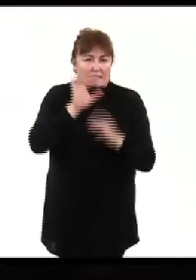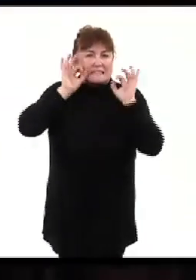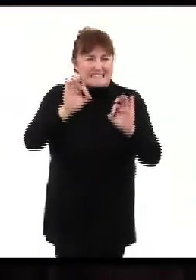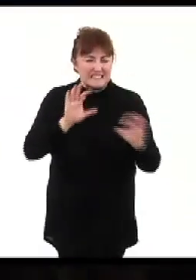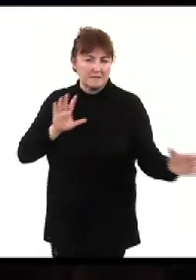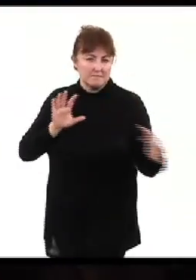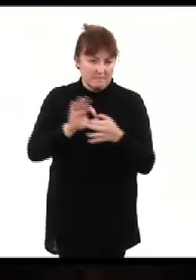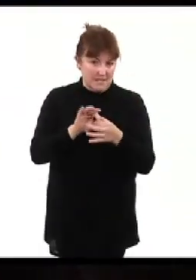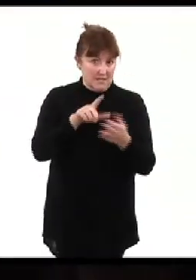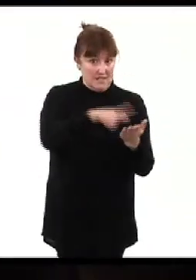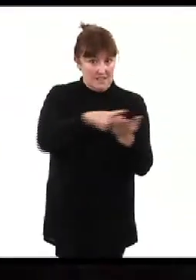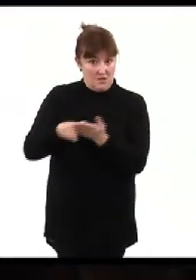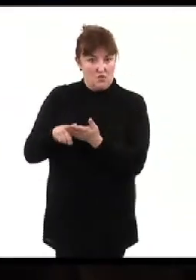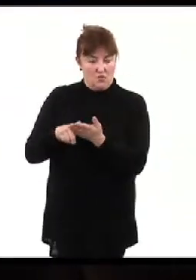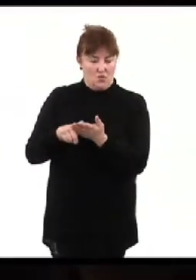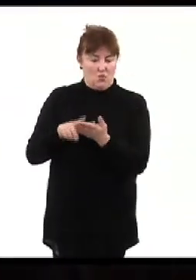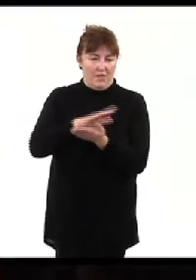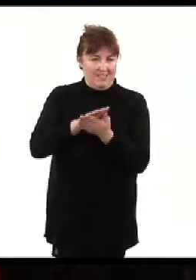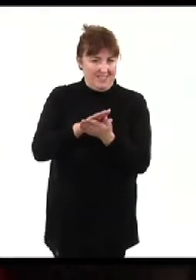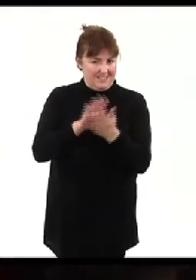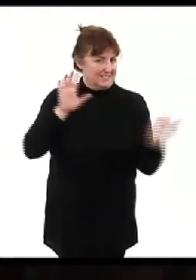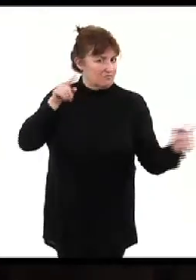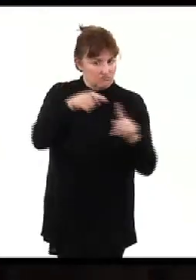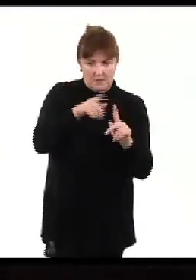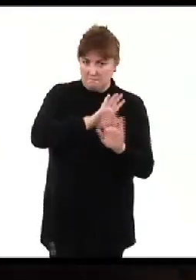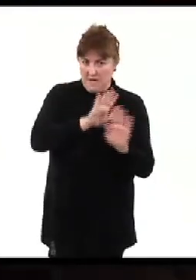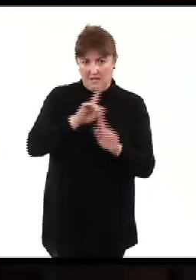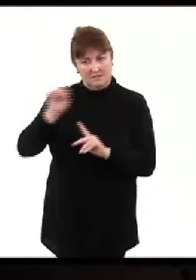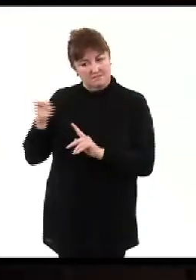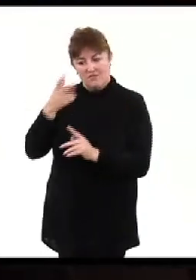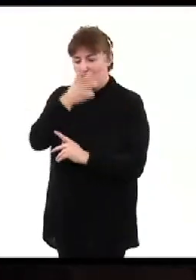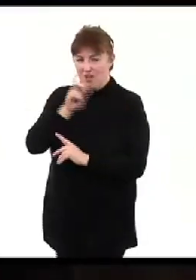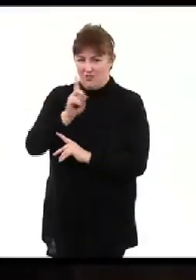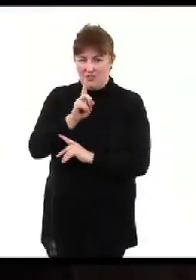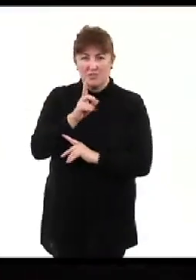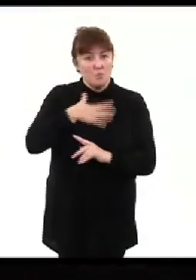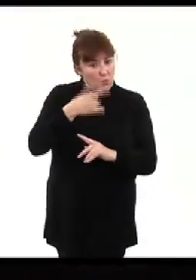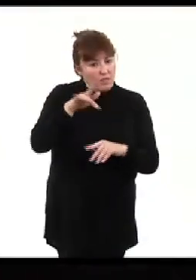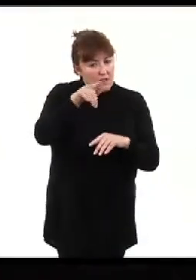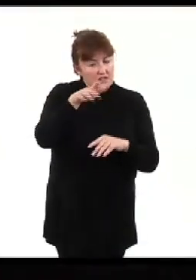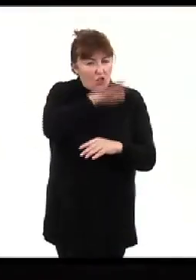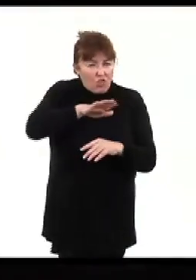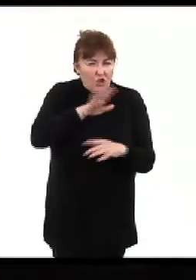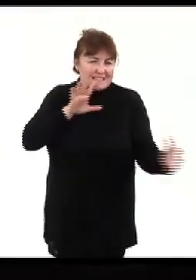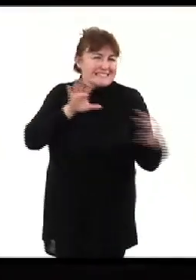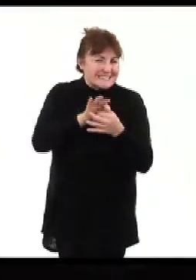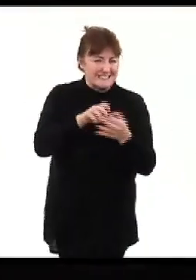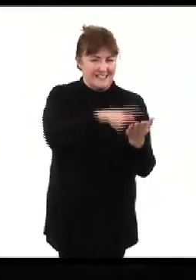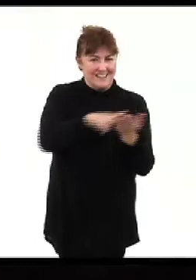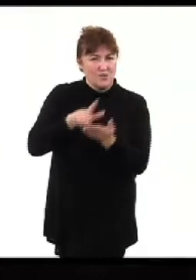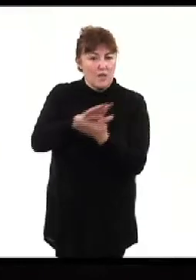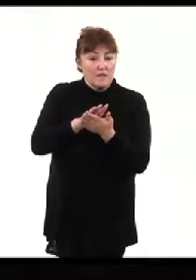sign language. So could you talk a little bit about some of the areas or functions that might be more